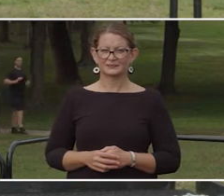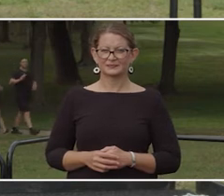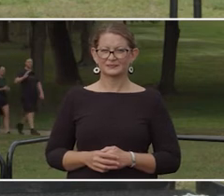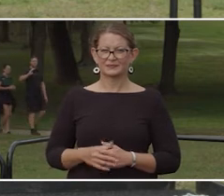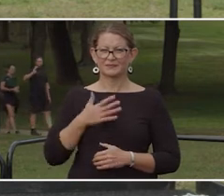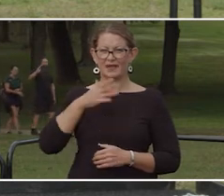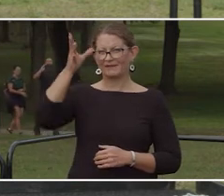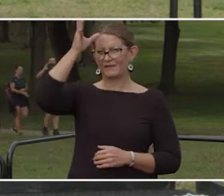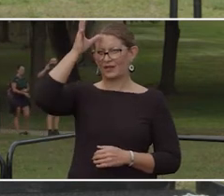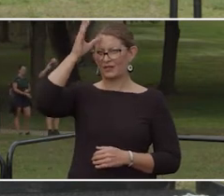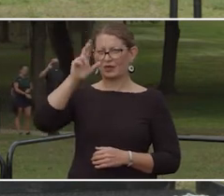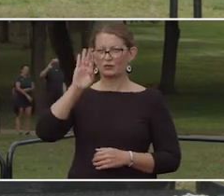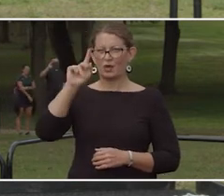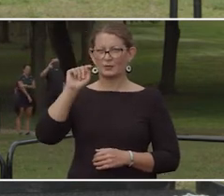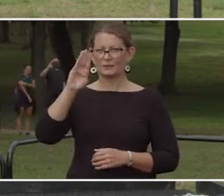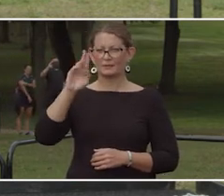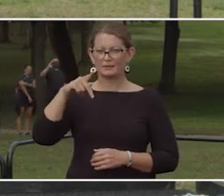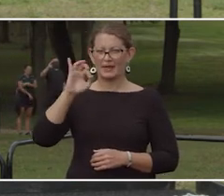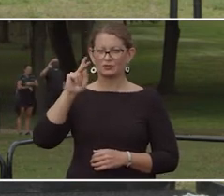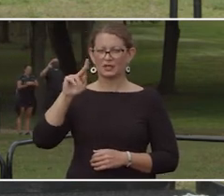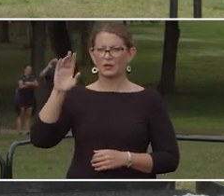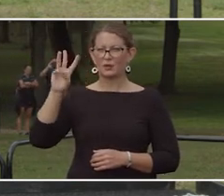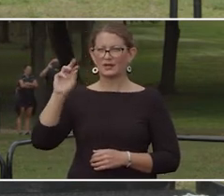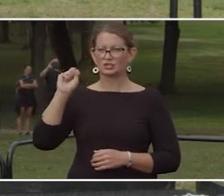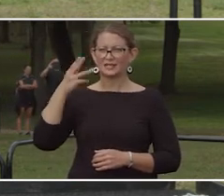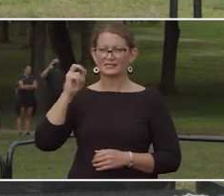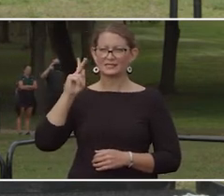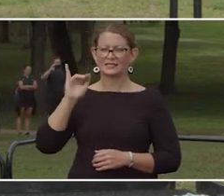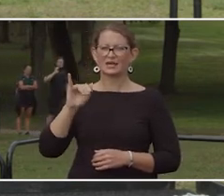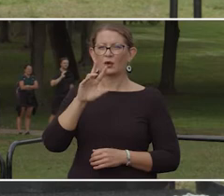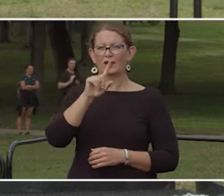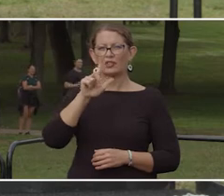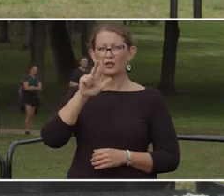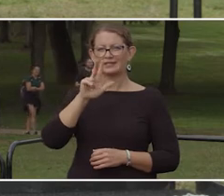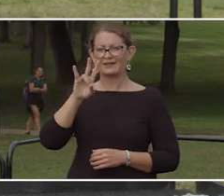My father, Robert Patrick Kapczynski, 173rd Airborne Brigade.